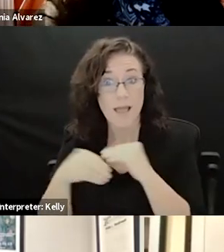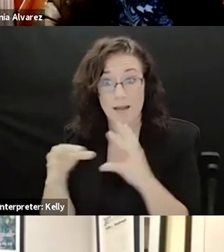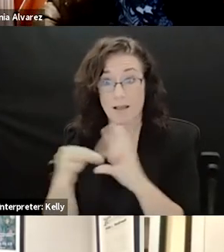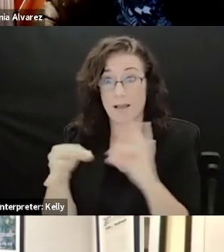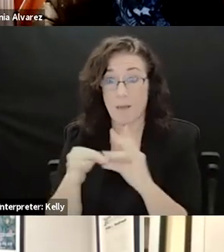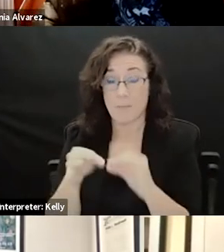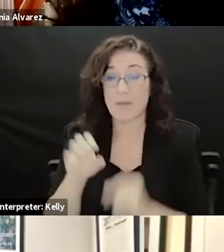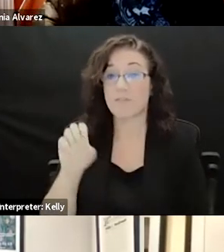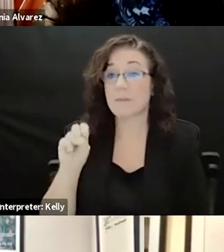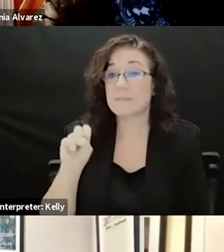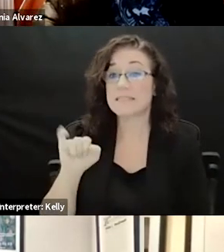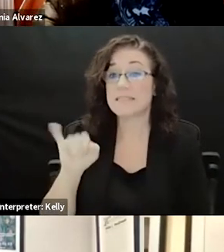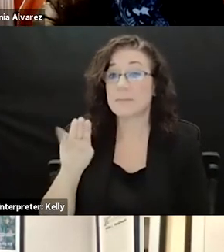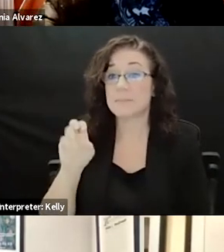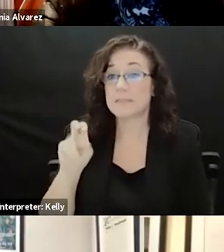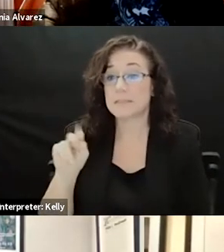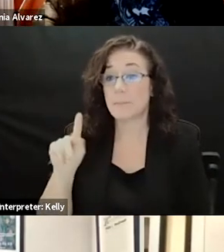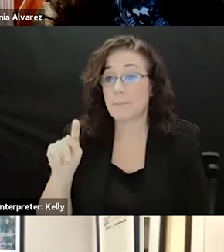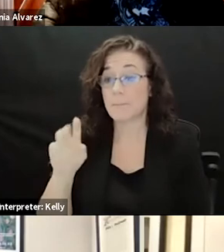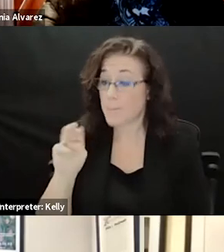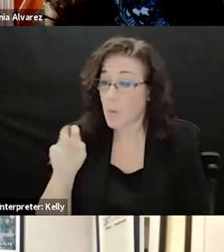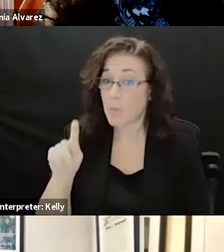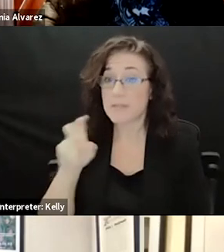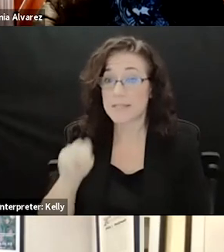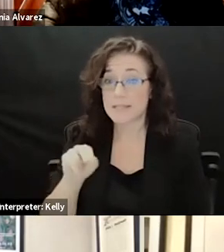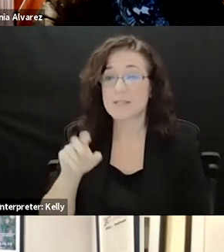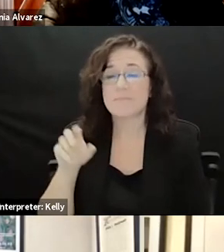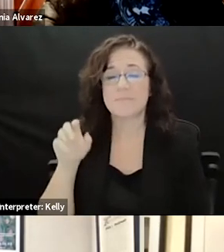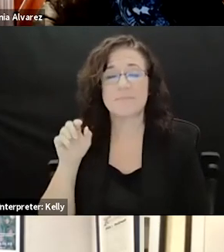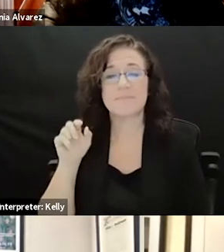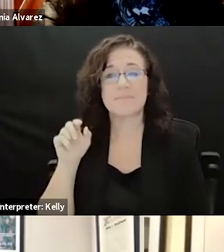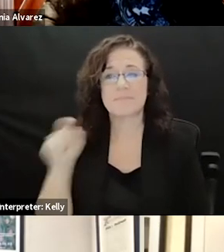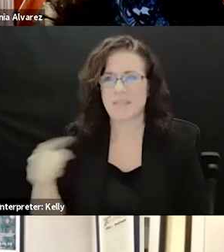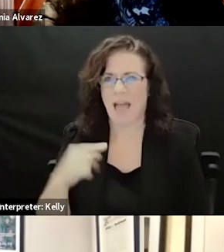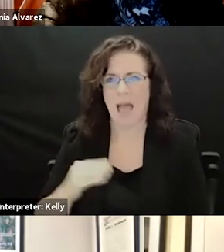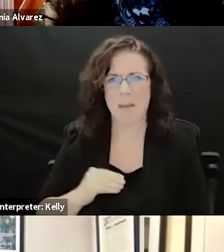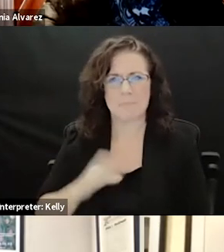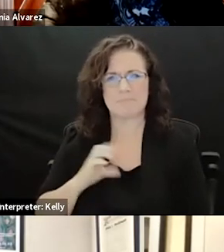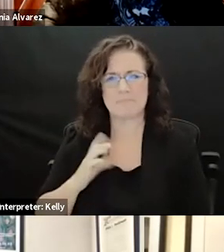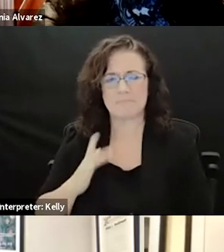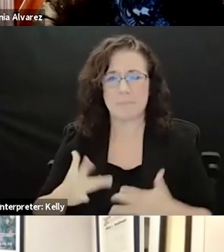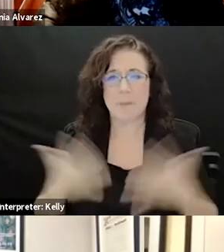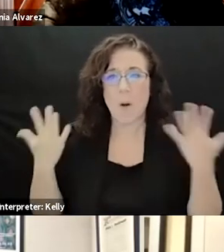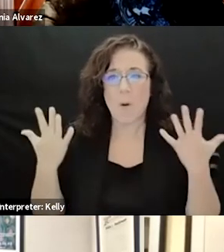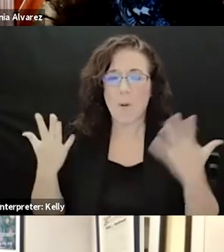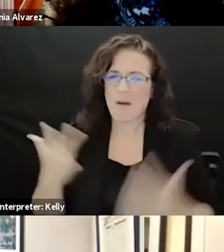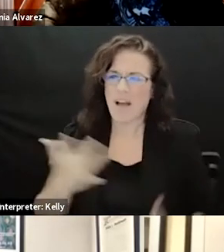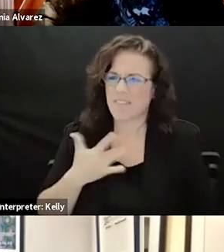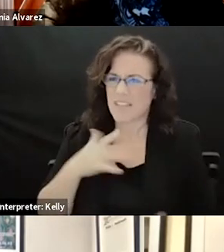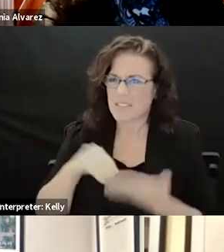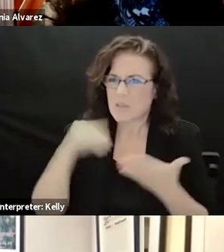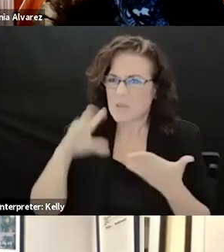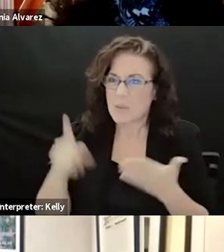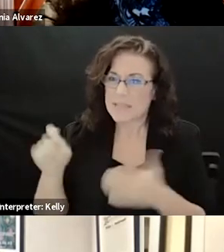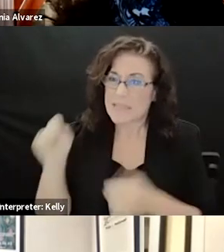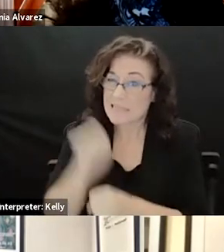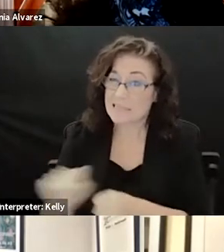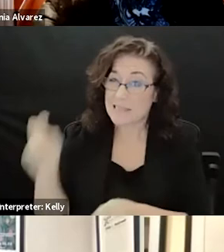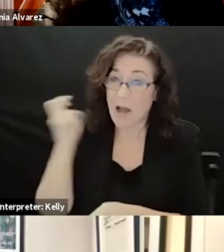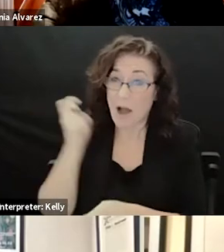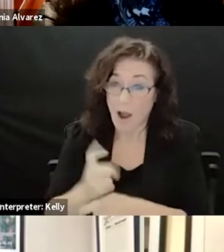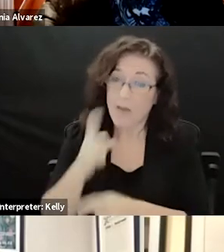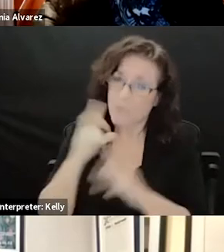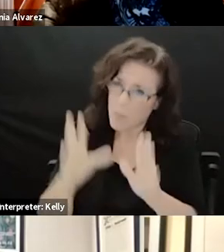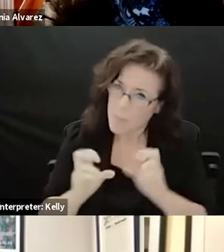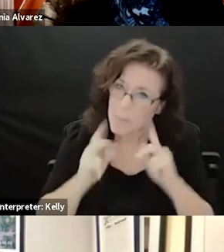this this section i just so happy to see that when our students work really hard to get back and to get on track and so i just want to express